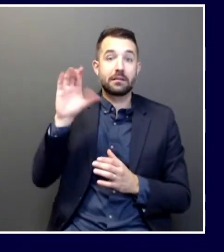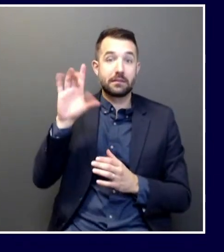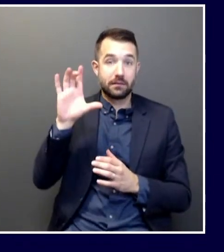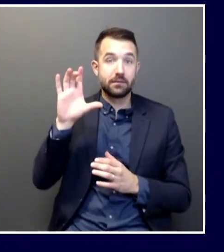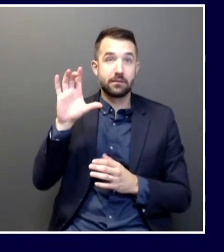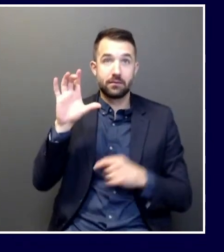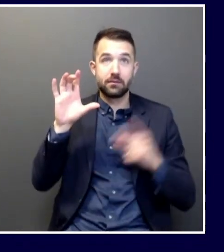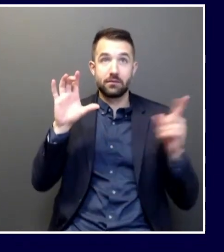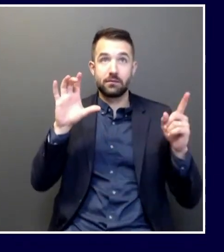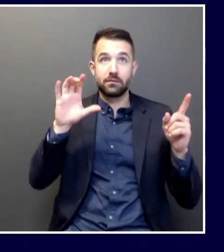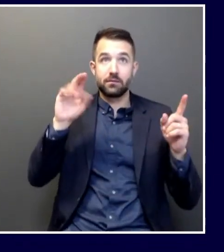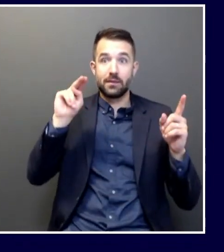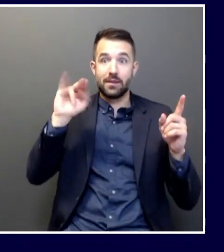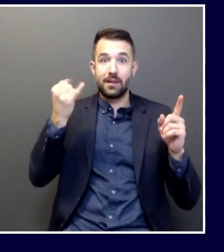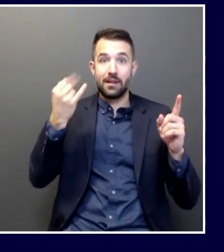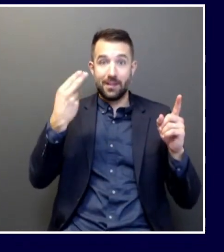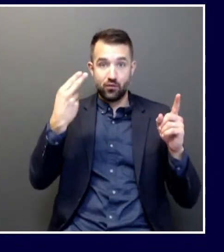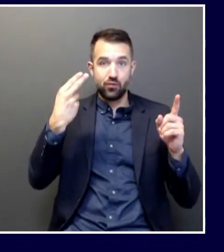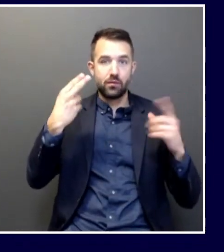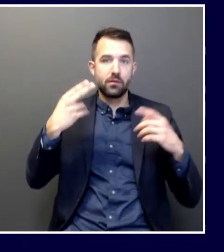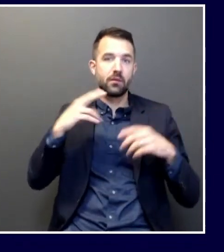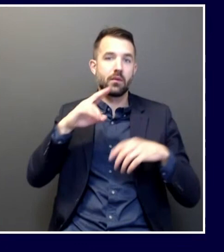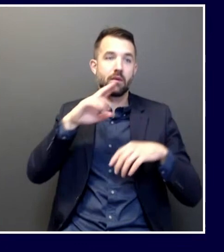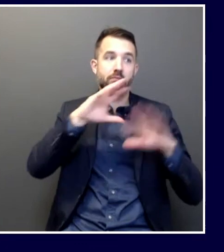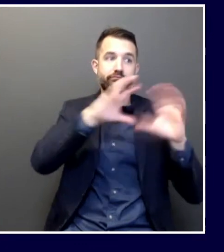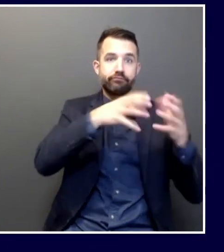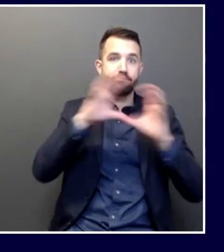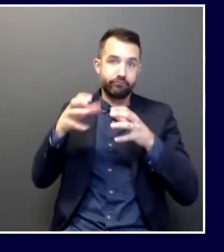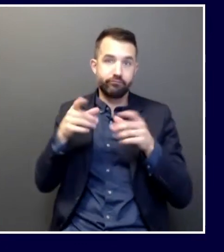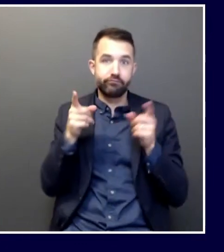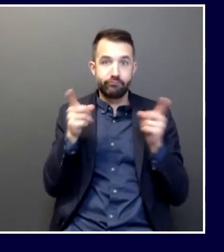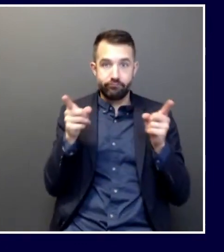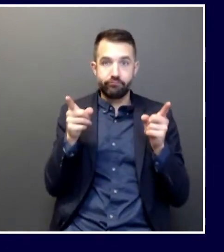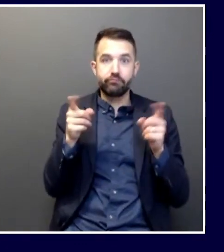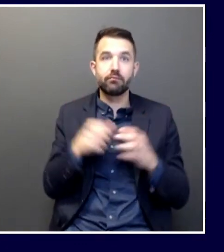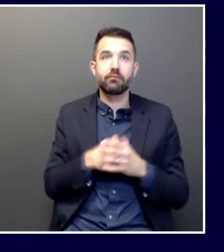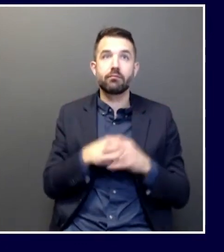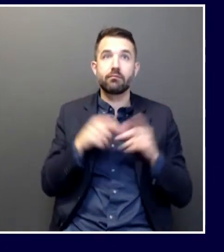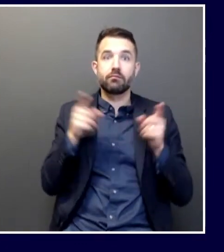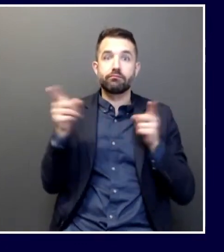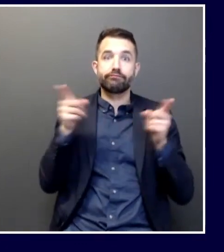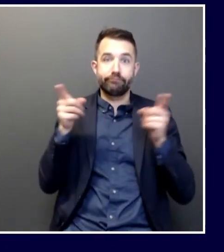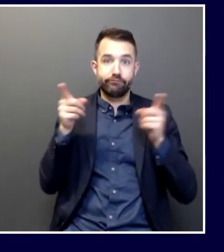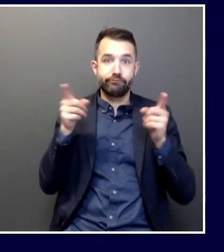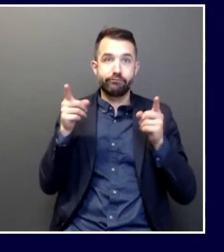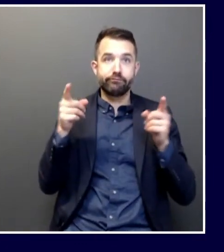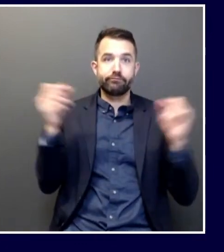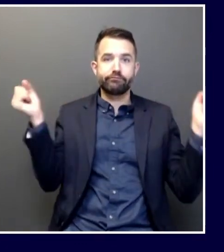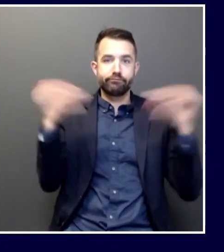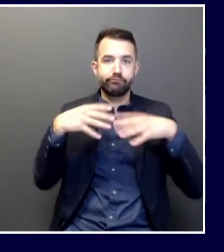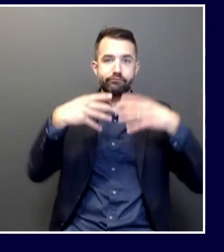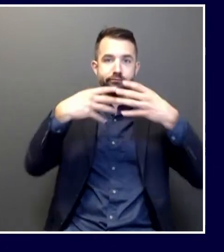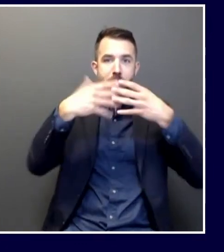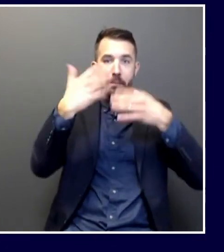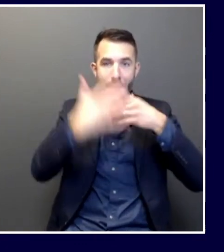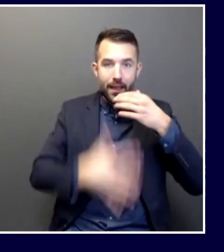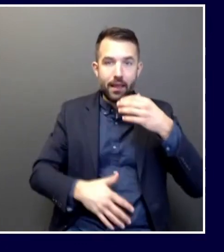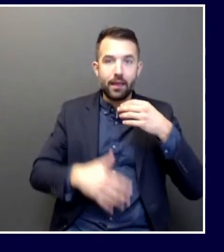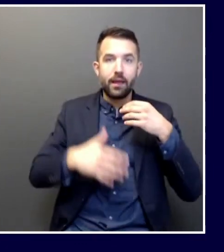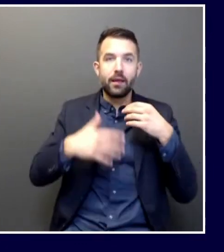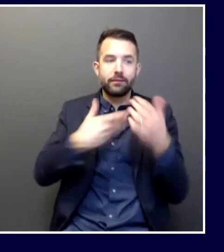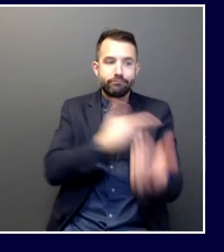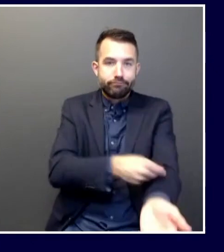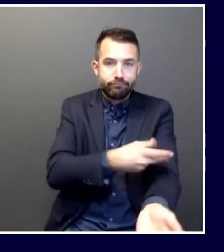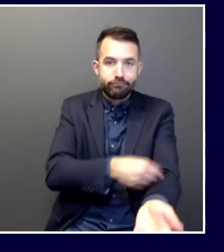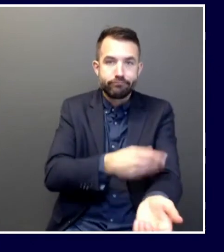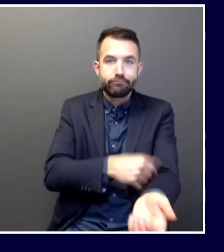at various blood samples that are submitted to try to get a baseline sense of the number of people who have had previous disease.